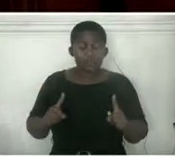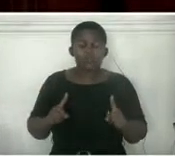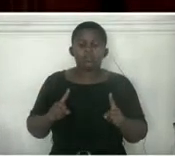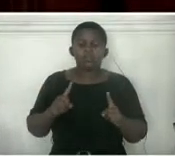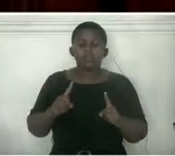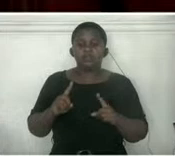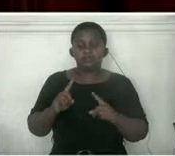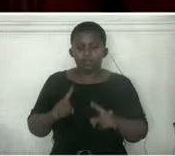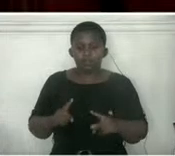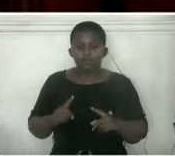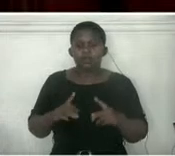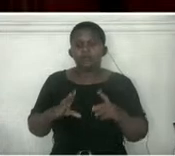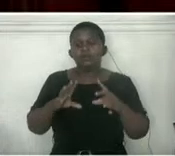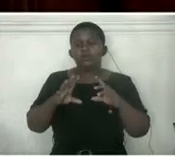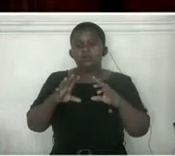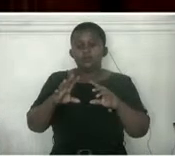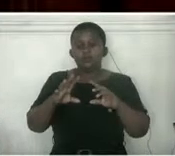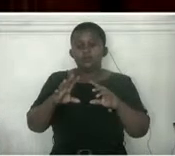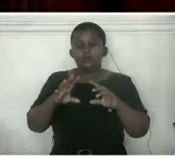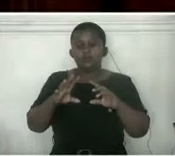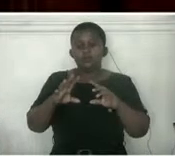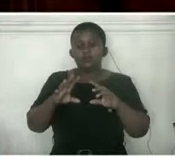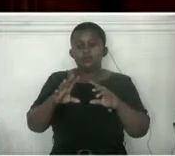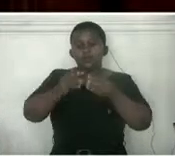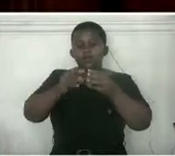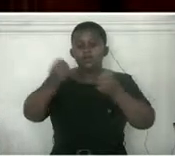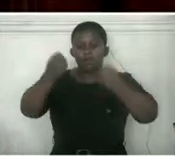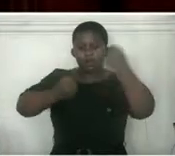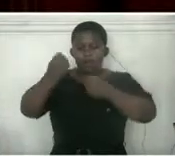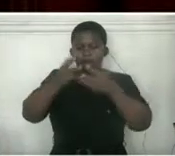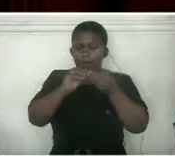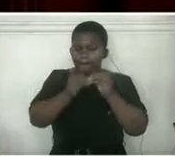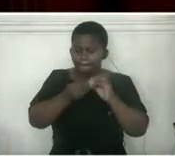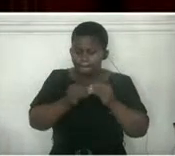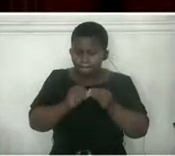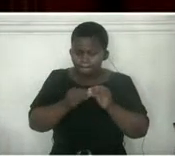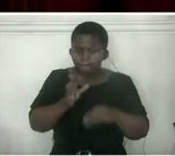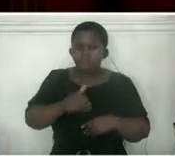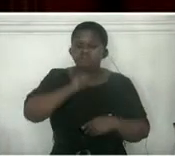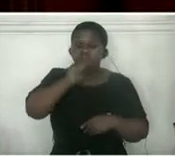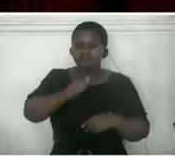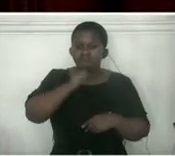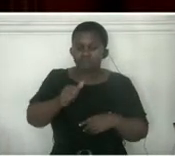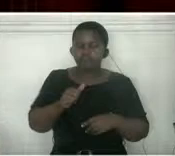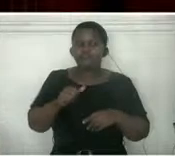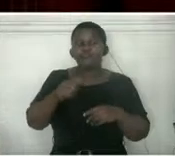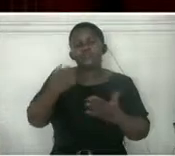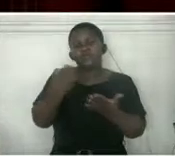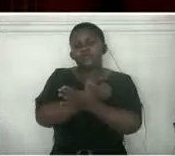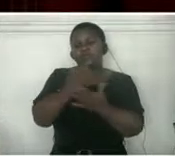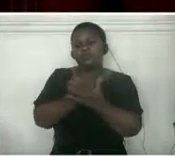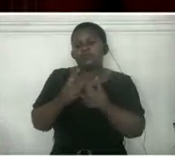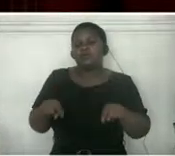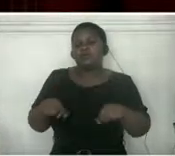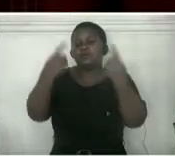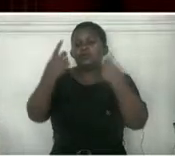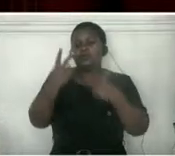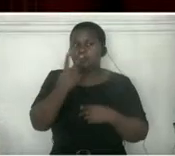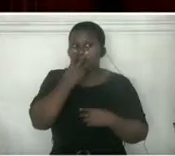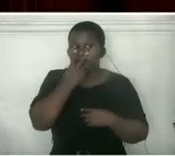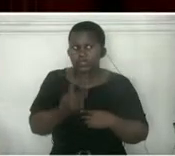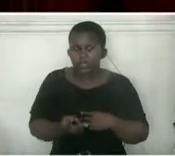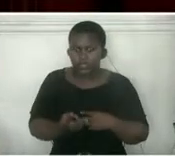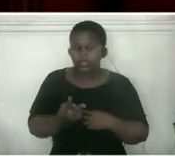auto manufacturing and agriculture. Despite the prevailing economic challenges, we have seen